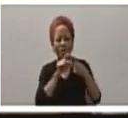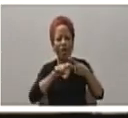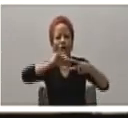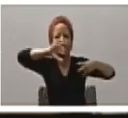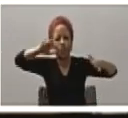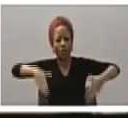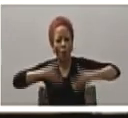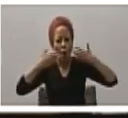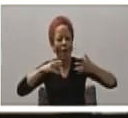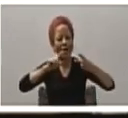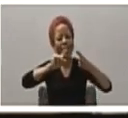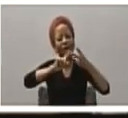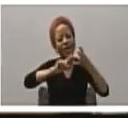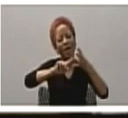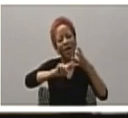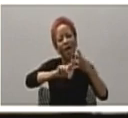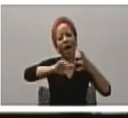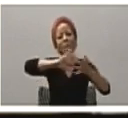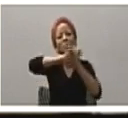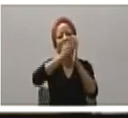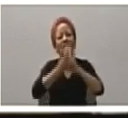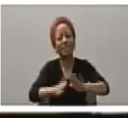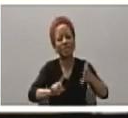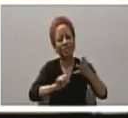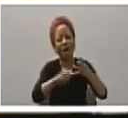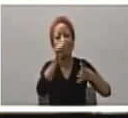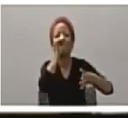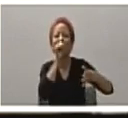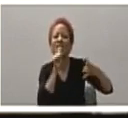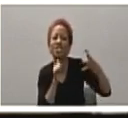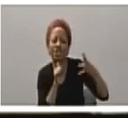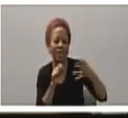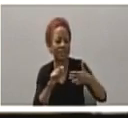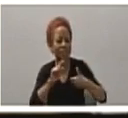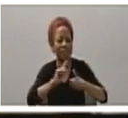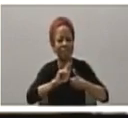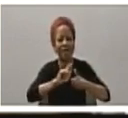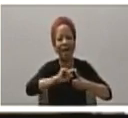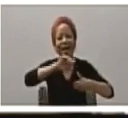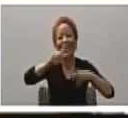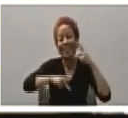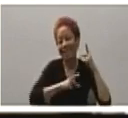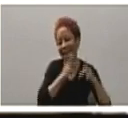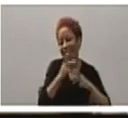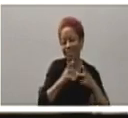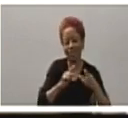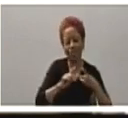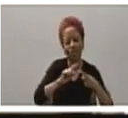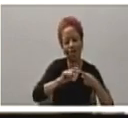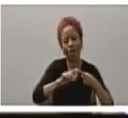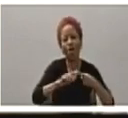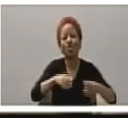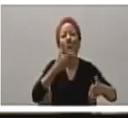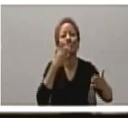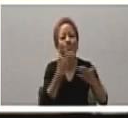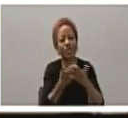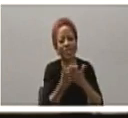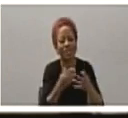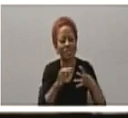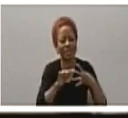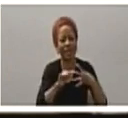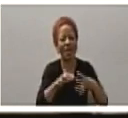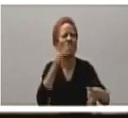joy, peace, patience, kindness, goodness,